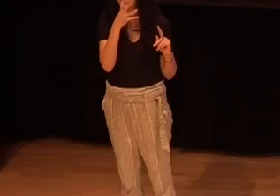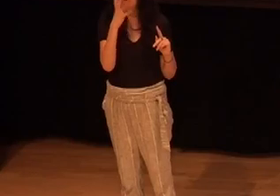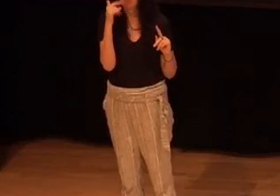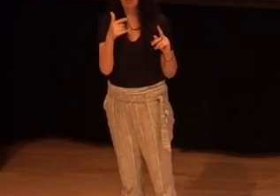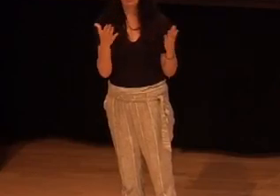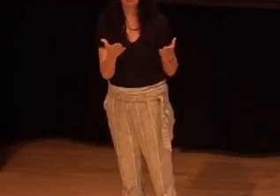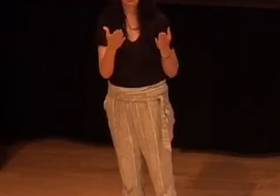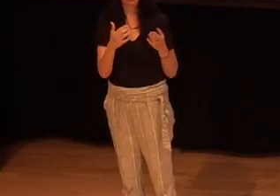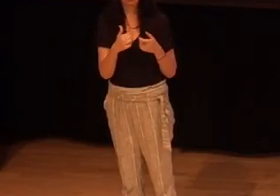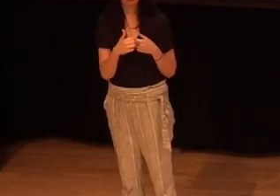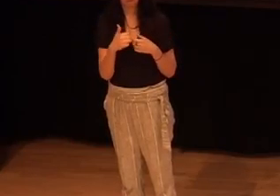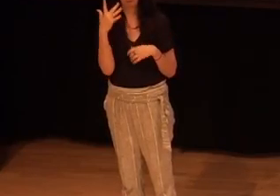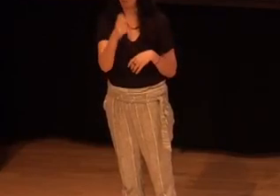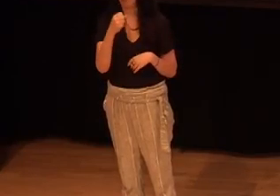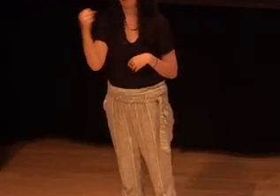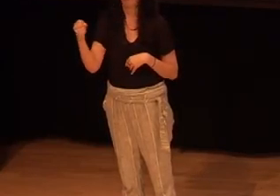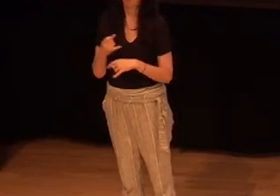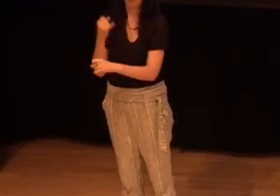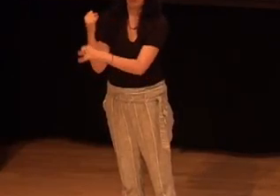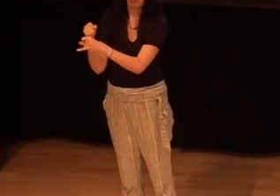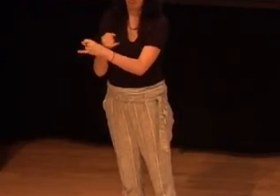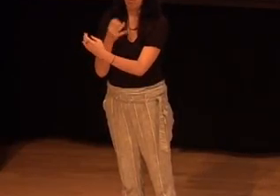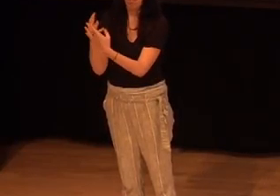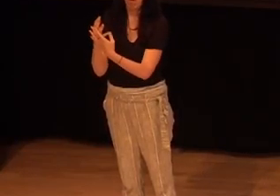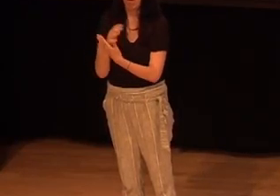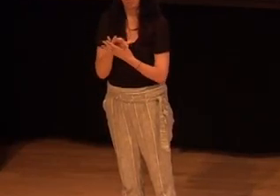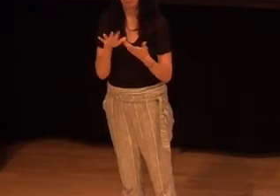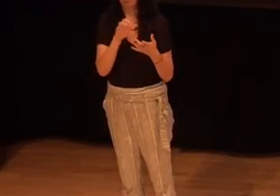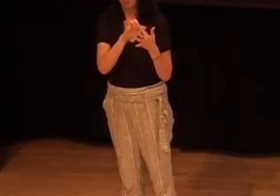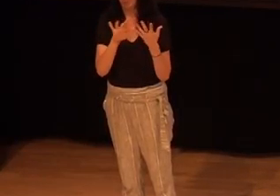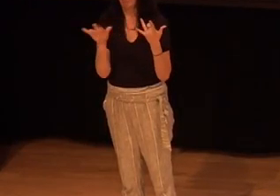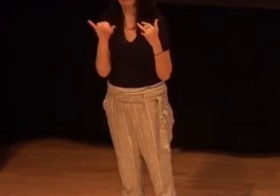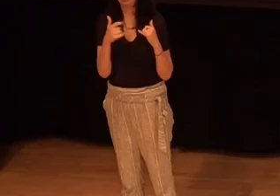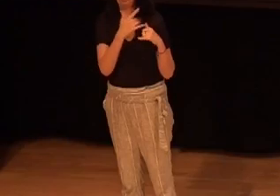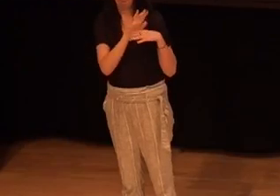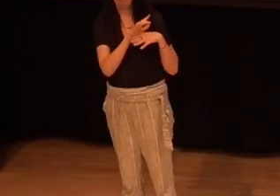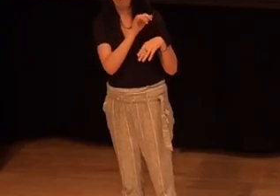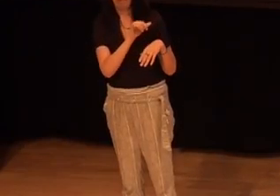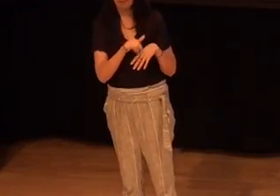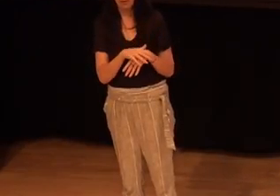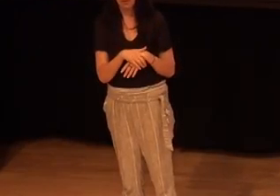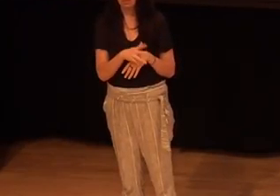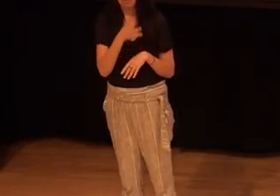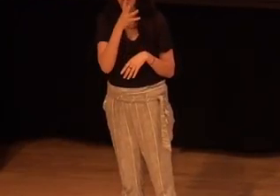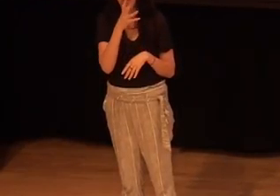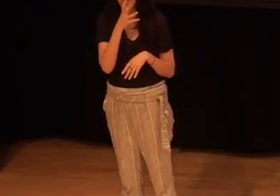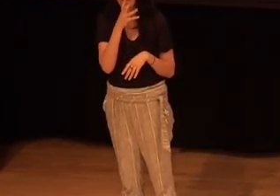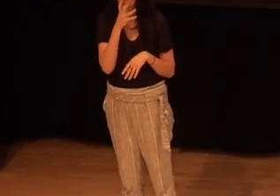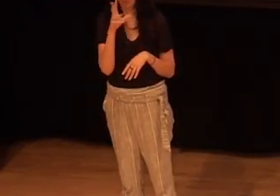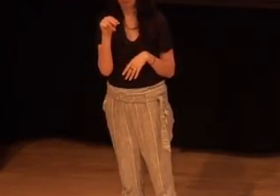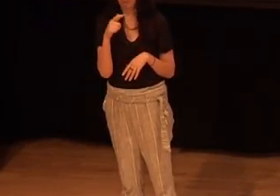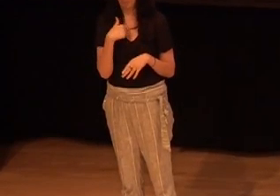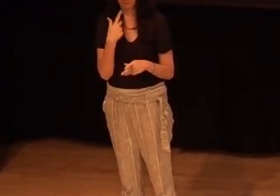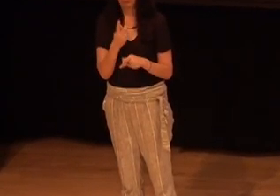she here? Why don't you put her away? You know, just like some of the people in the film. And my mother would say, no, I'm going to take care